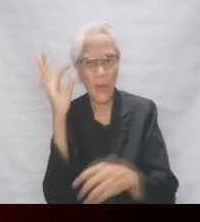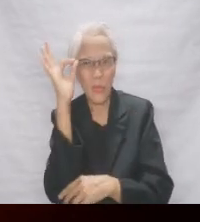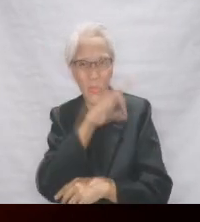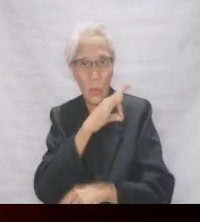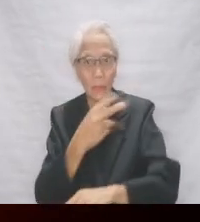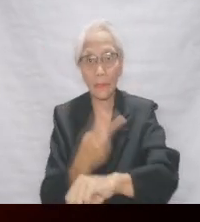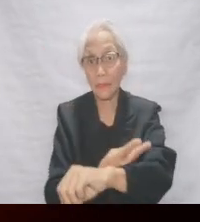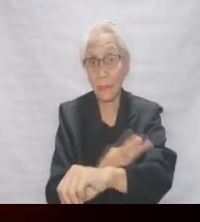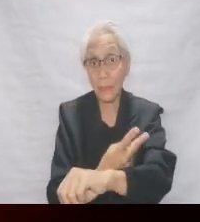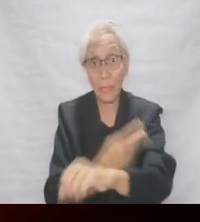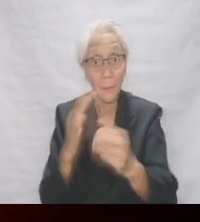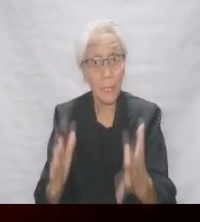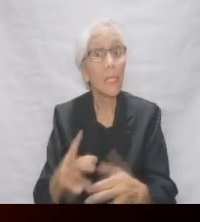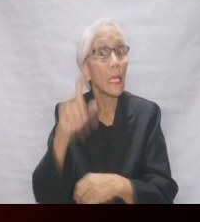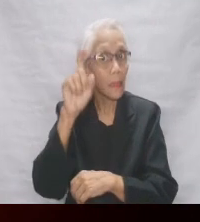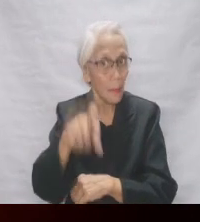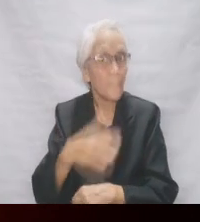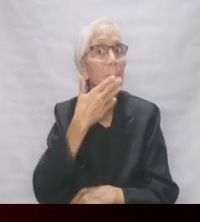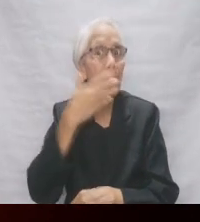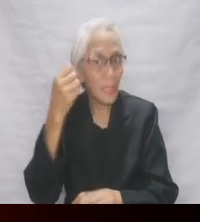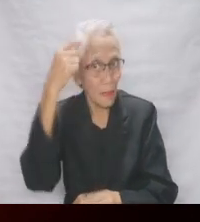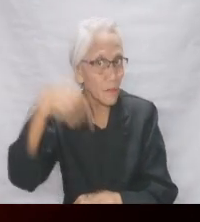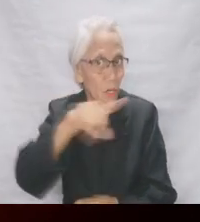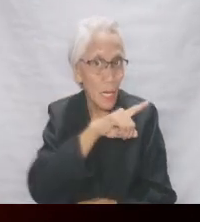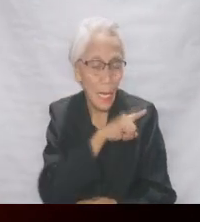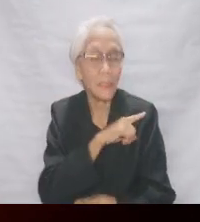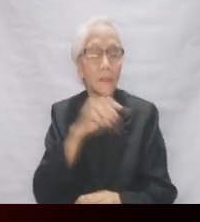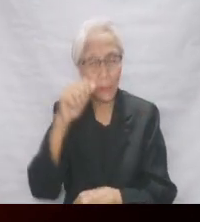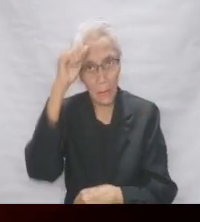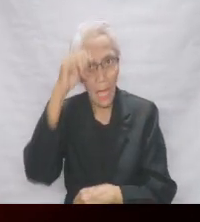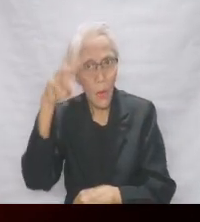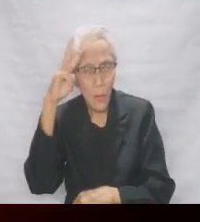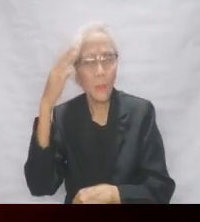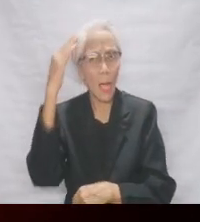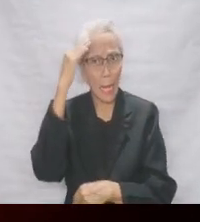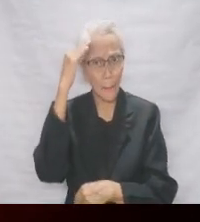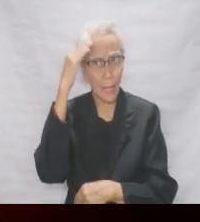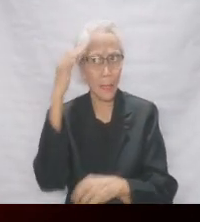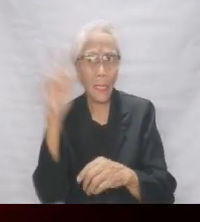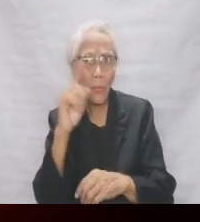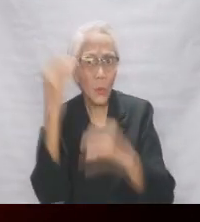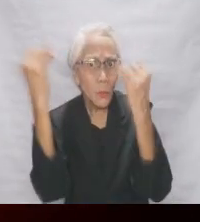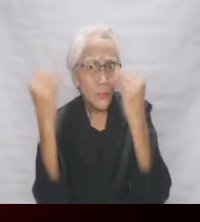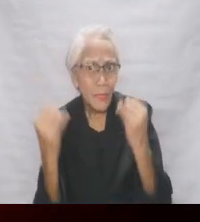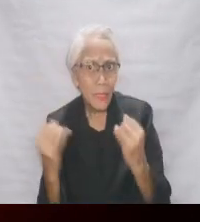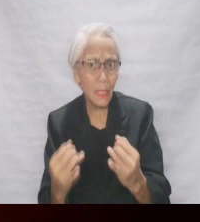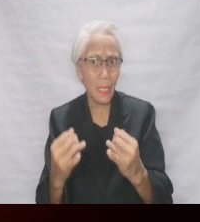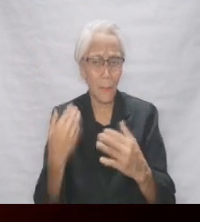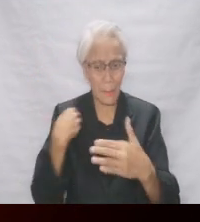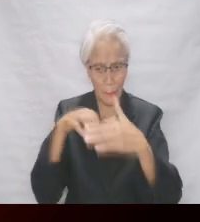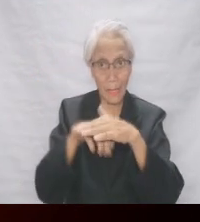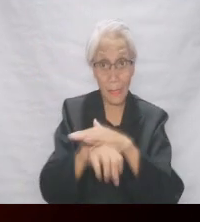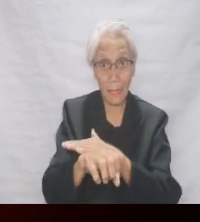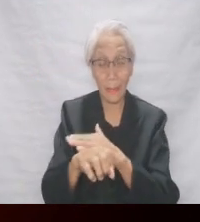shepherds. Magandang maging aware tayo para alam natin ang anyo ng mga pinapasok natin o ng mga mahal natin sa